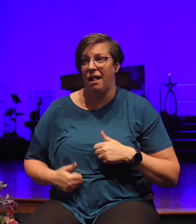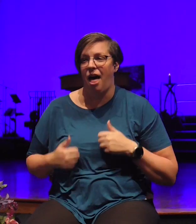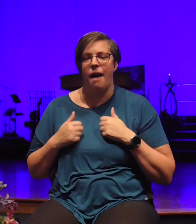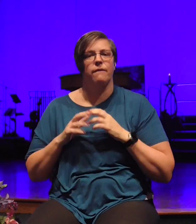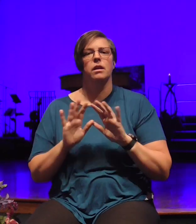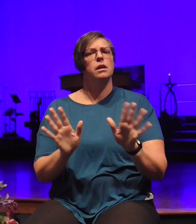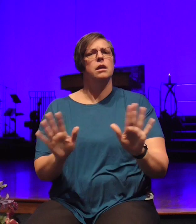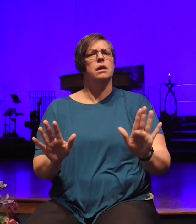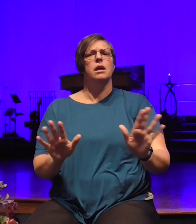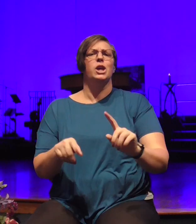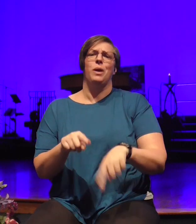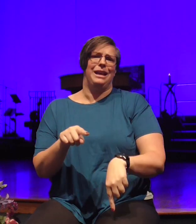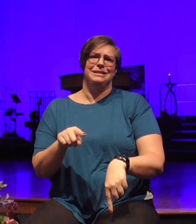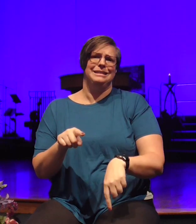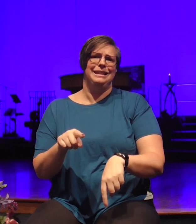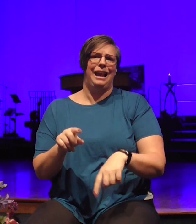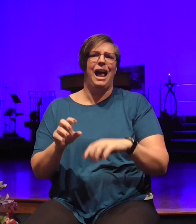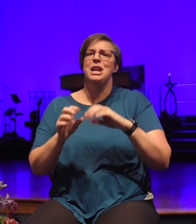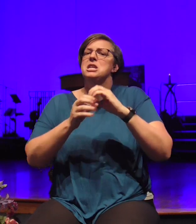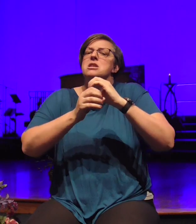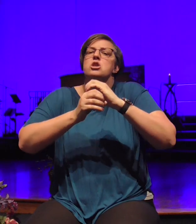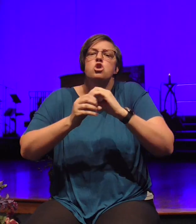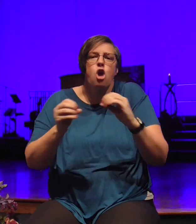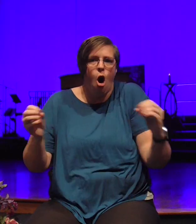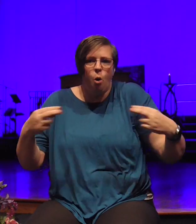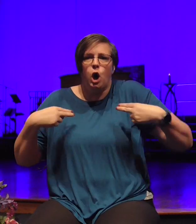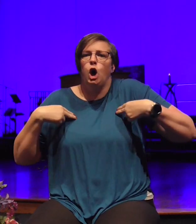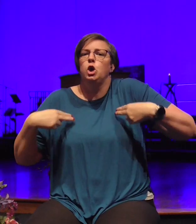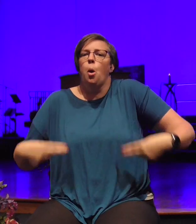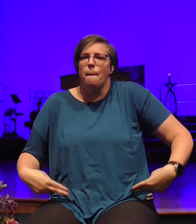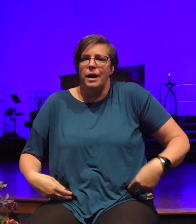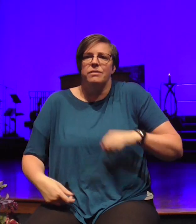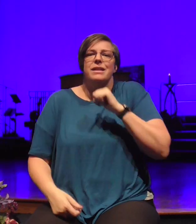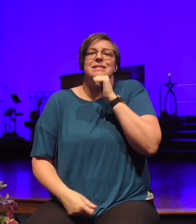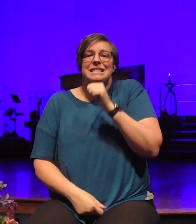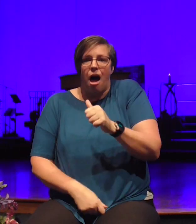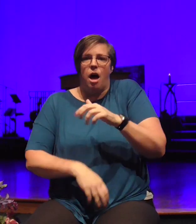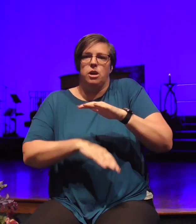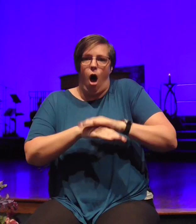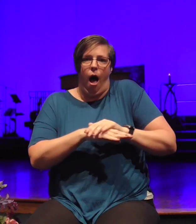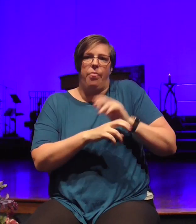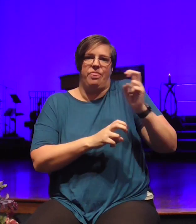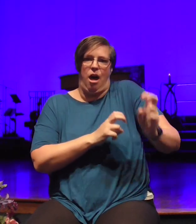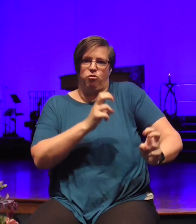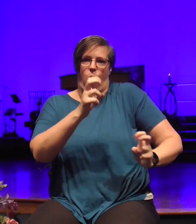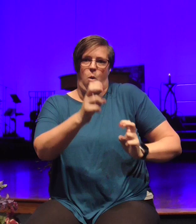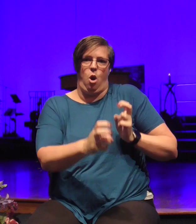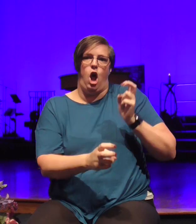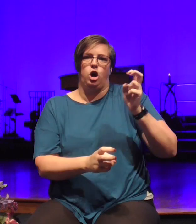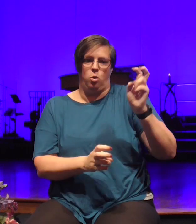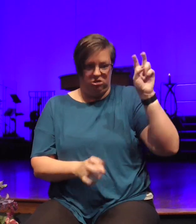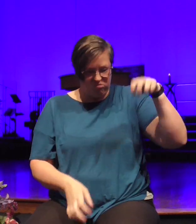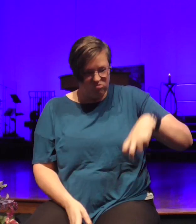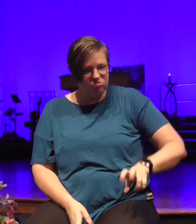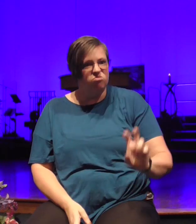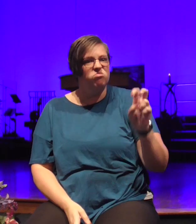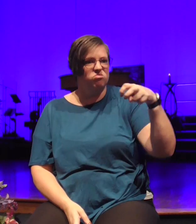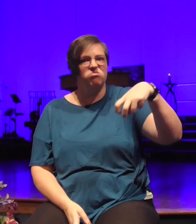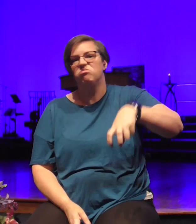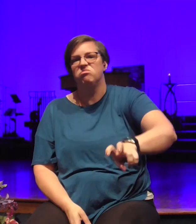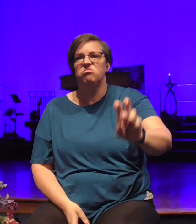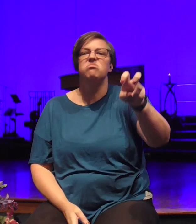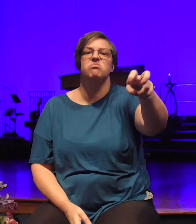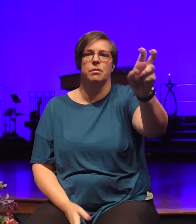that because there's not a single human being that hasn't been on that roller coaster. Everyone been in their pain, their suffering,